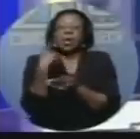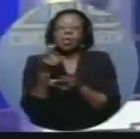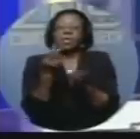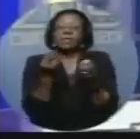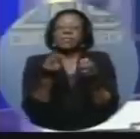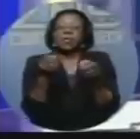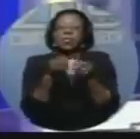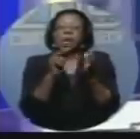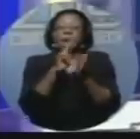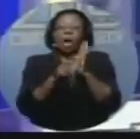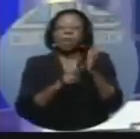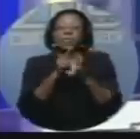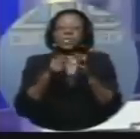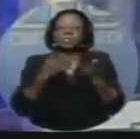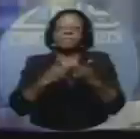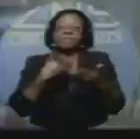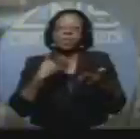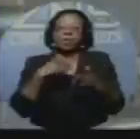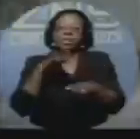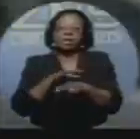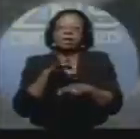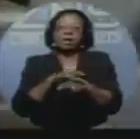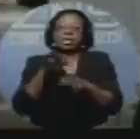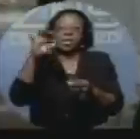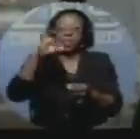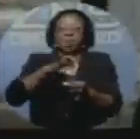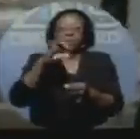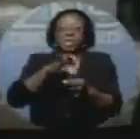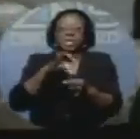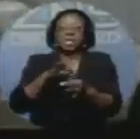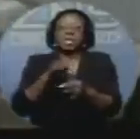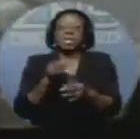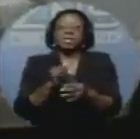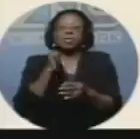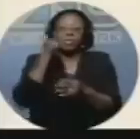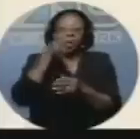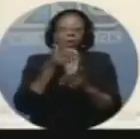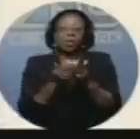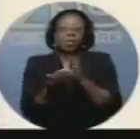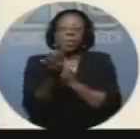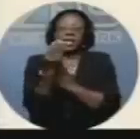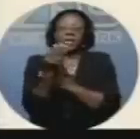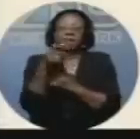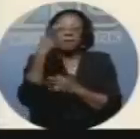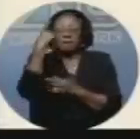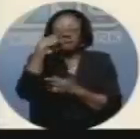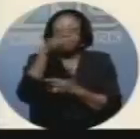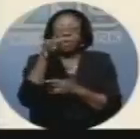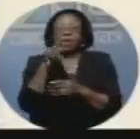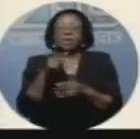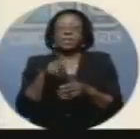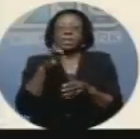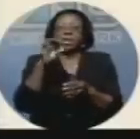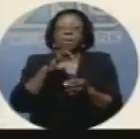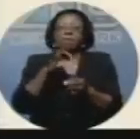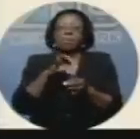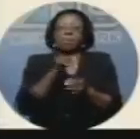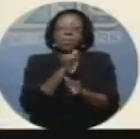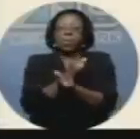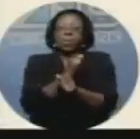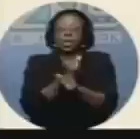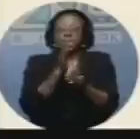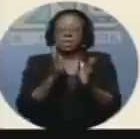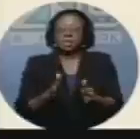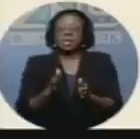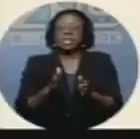few hours left before the advance poll for the referendum on gaming begins. Parliamentary Registration Department officials expect to be making